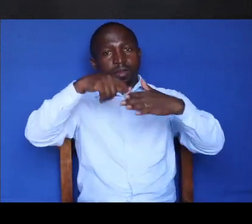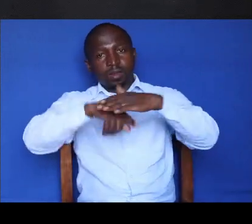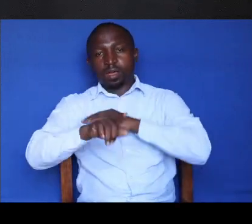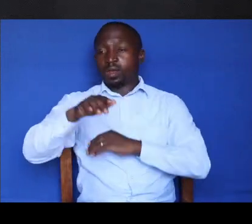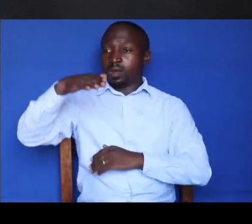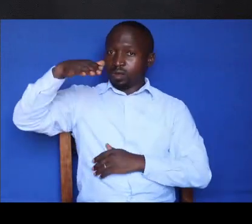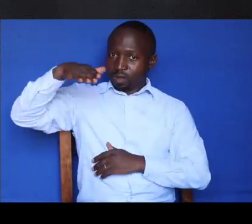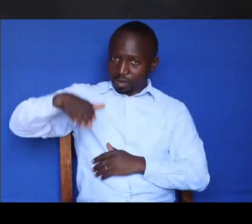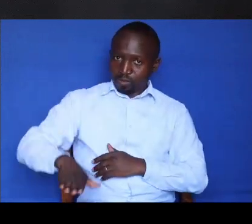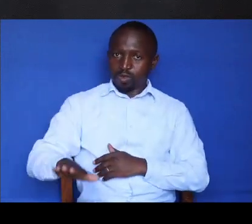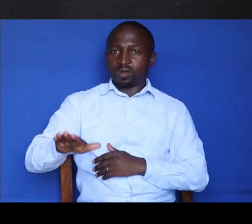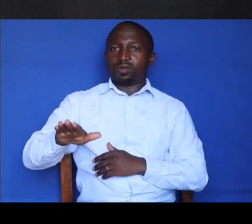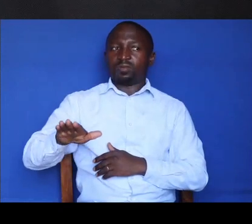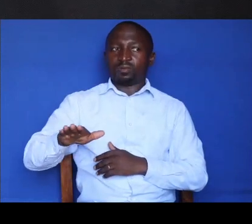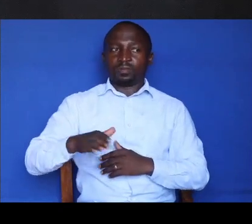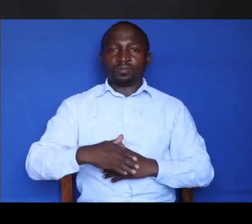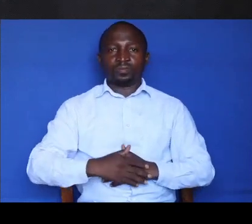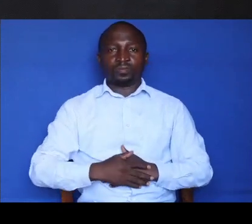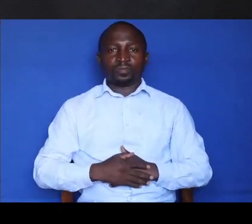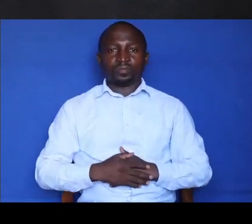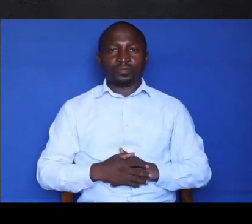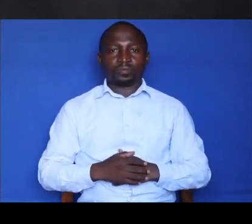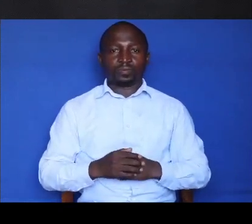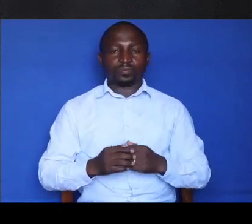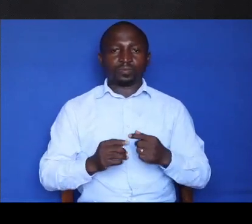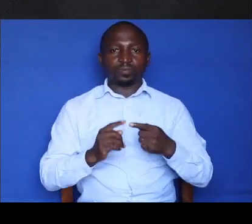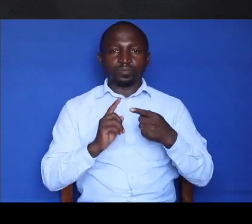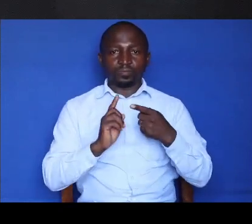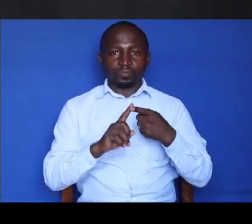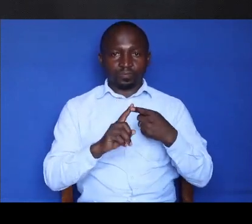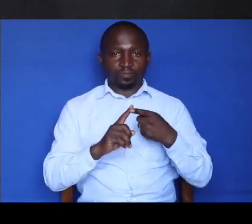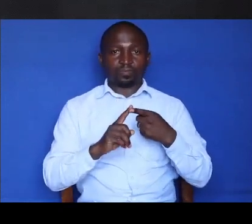within the valley.